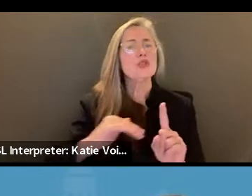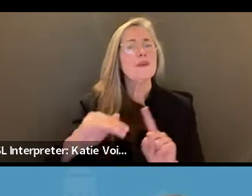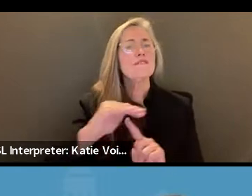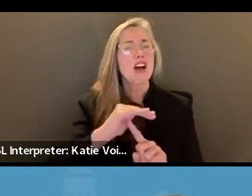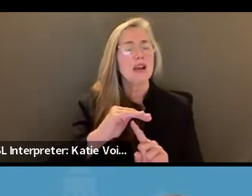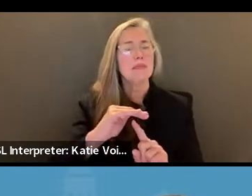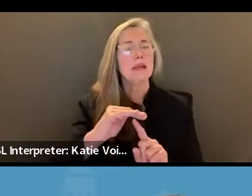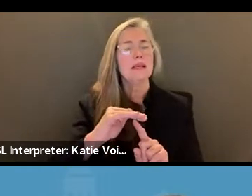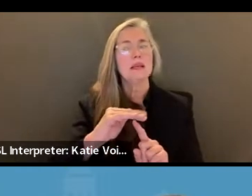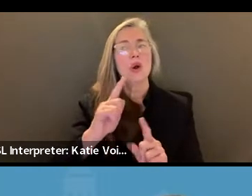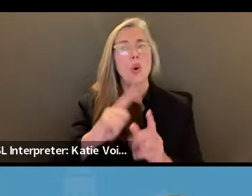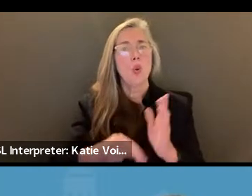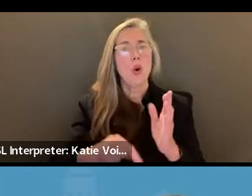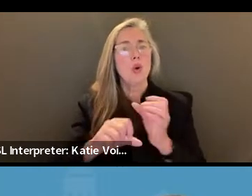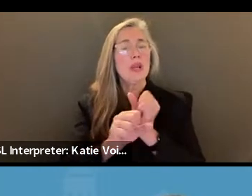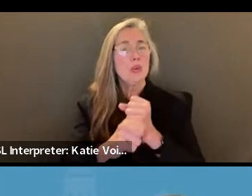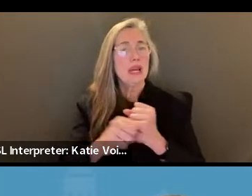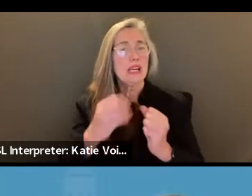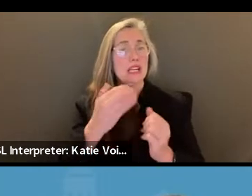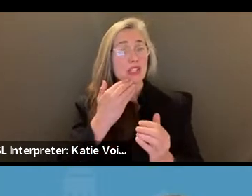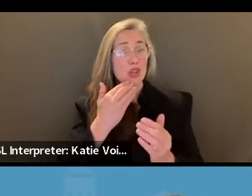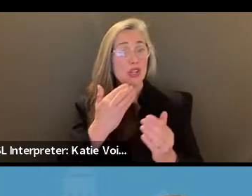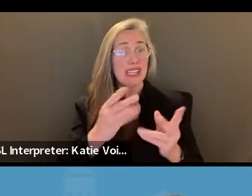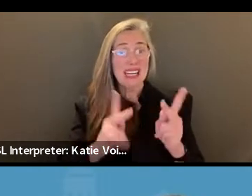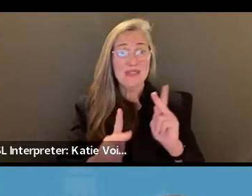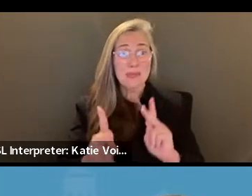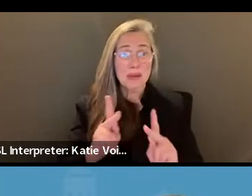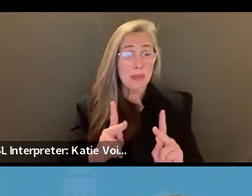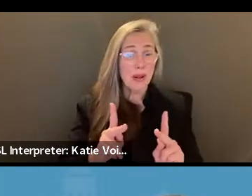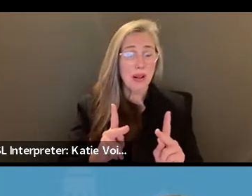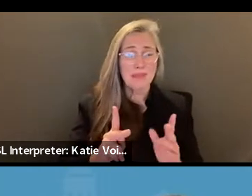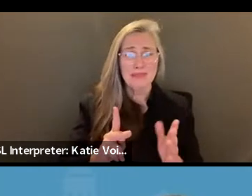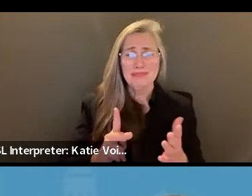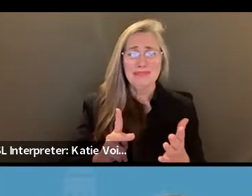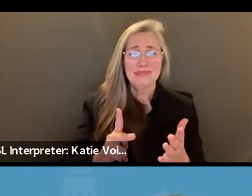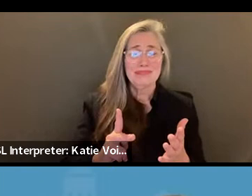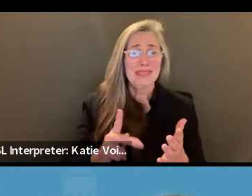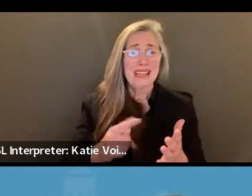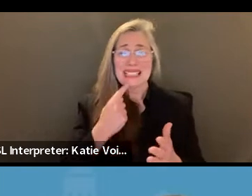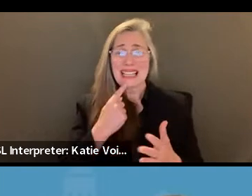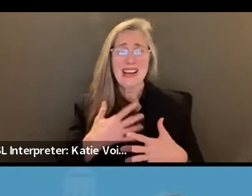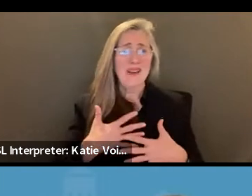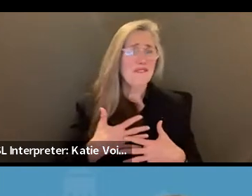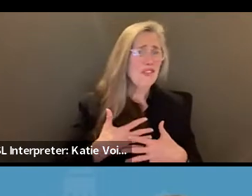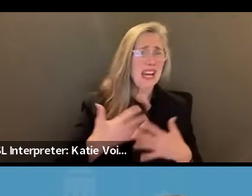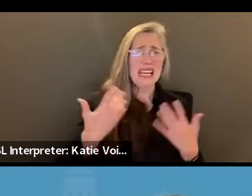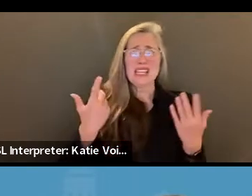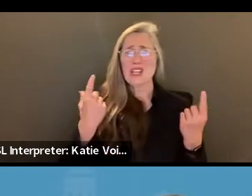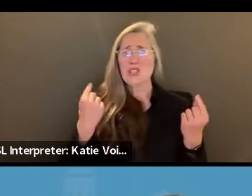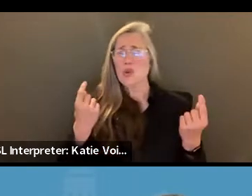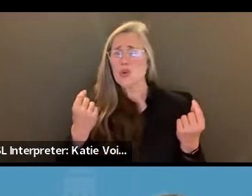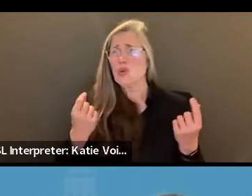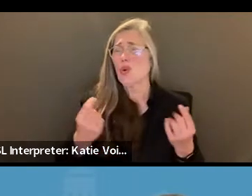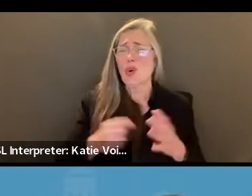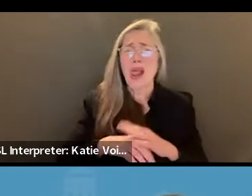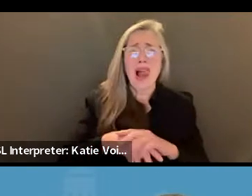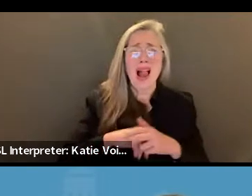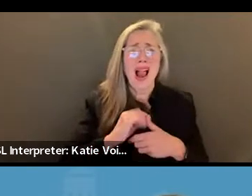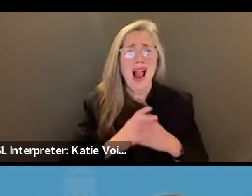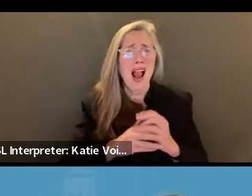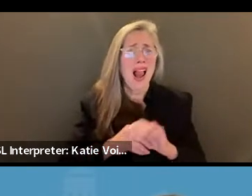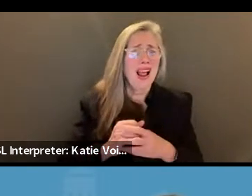we create is really good. Even those who, as we've seen in here, are afraid, I don't know what to do. It's normalized